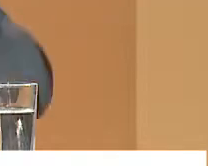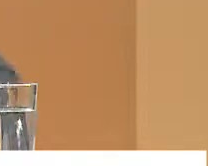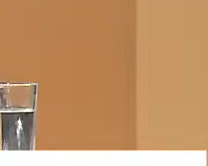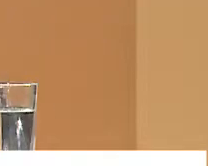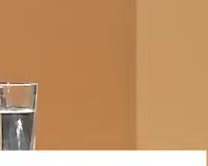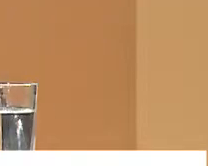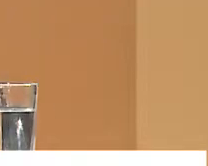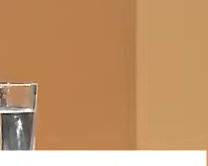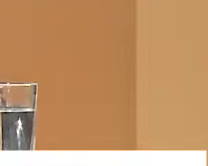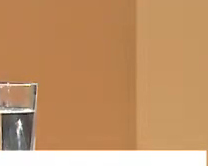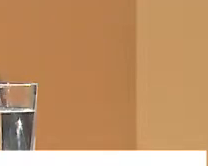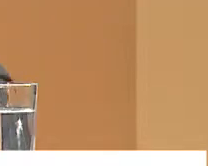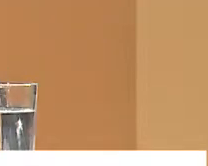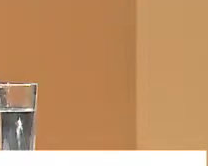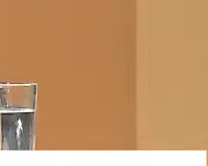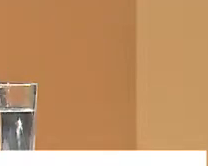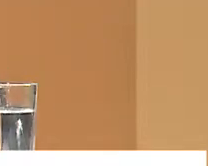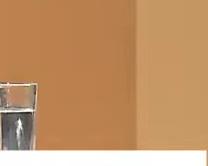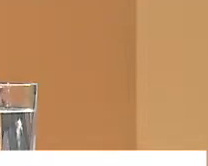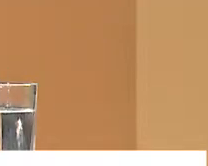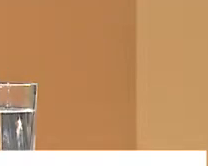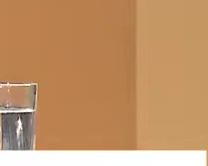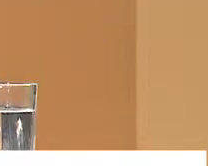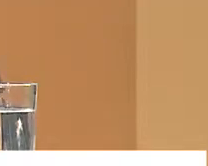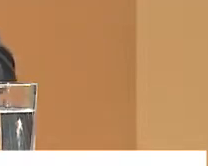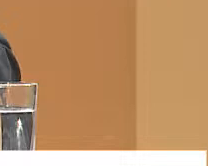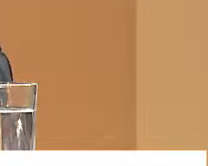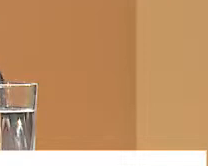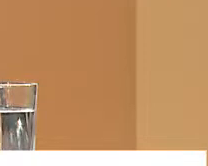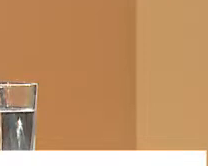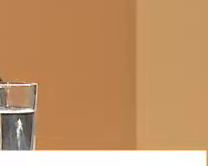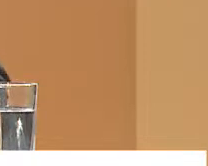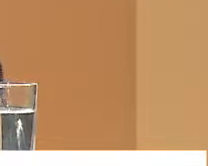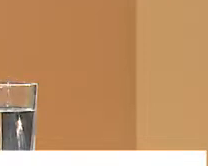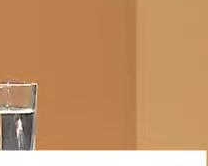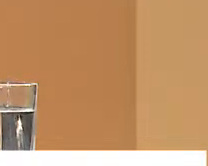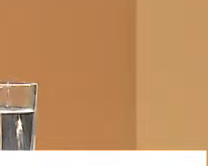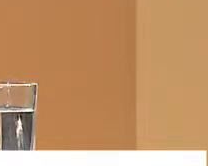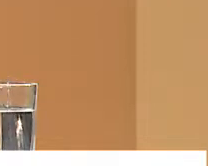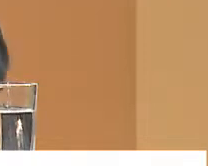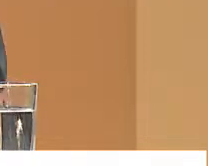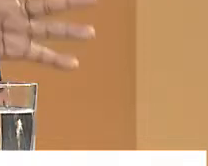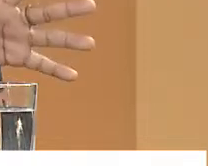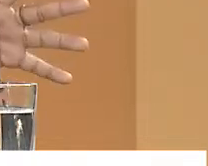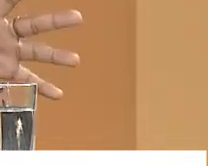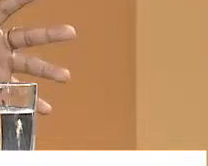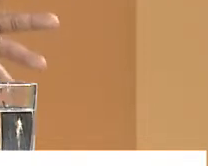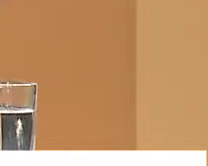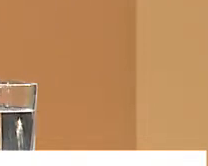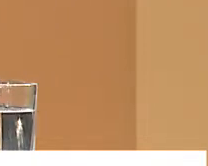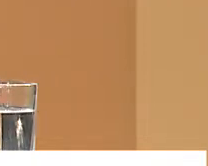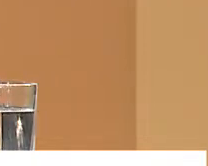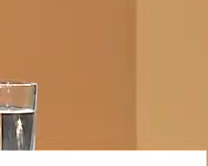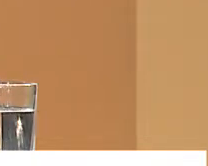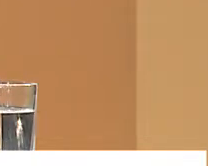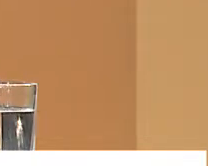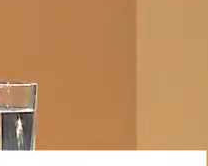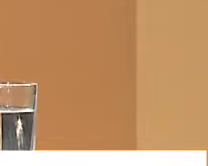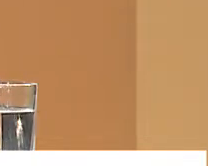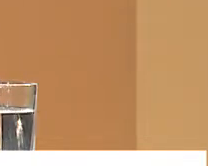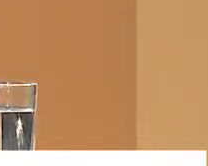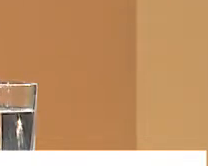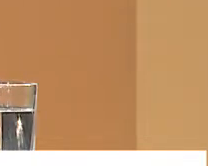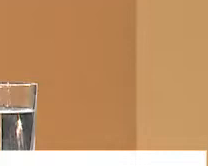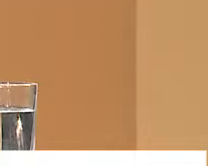when you, whom you meet every time in, during the COP. You know, most of those guys have fled their country because of that